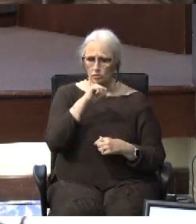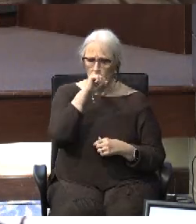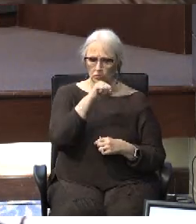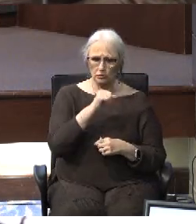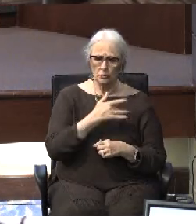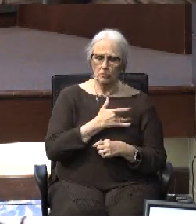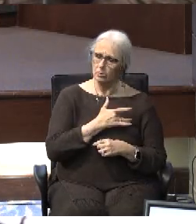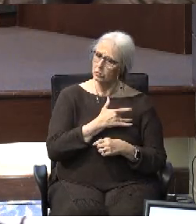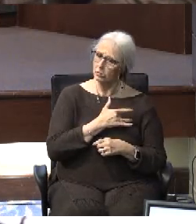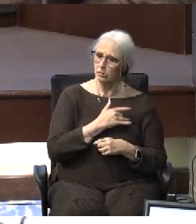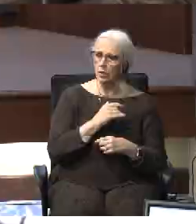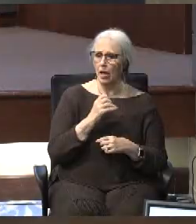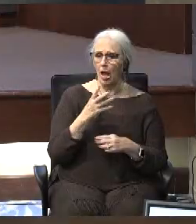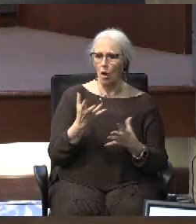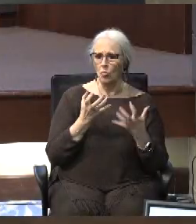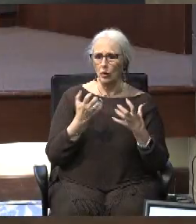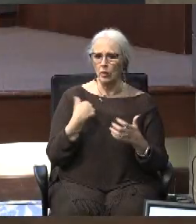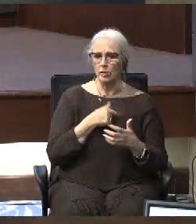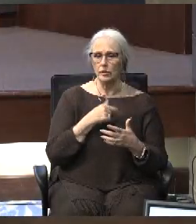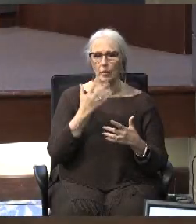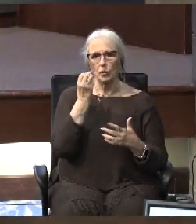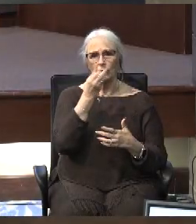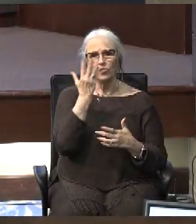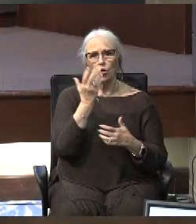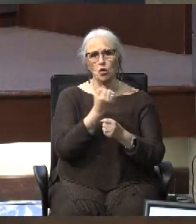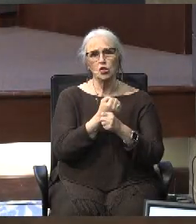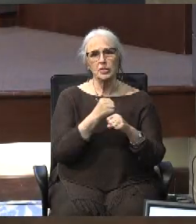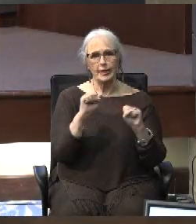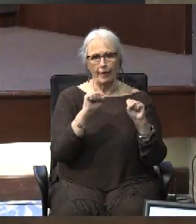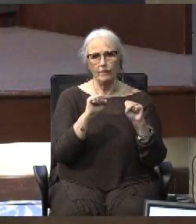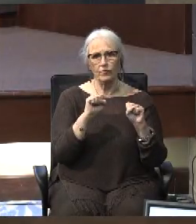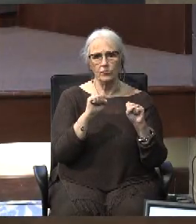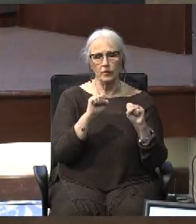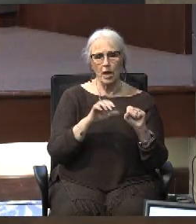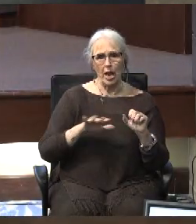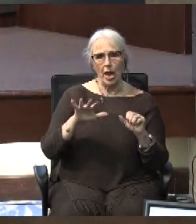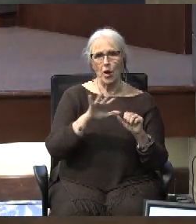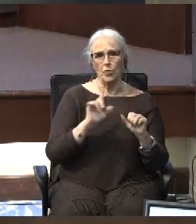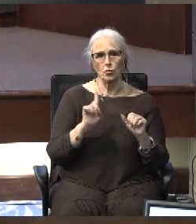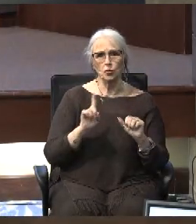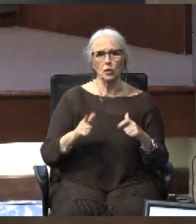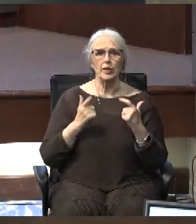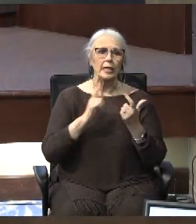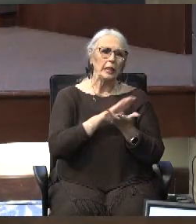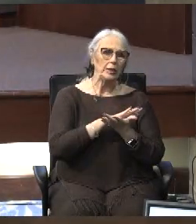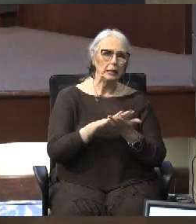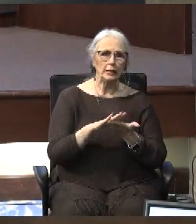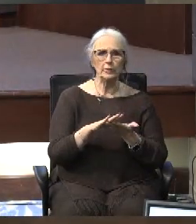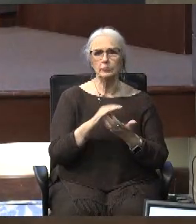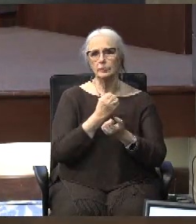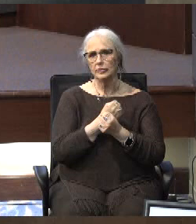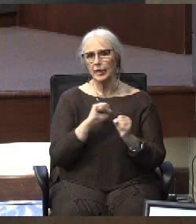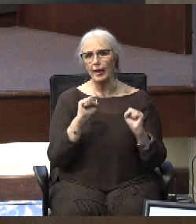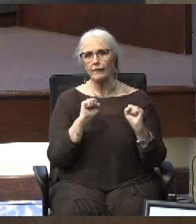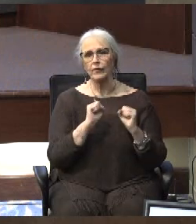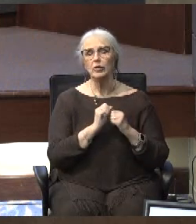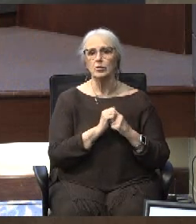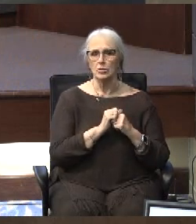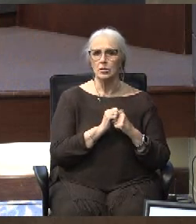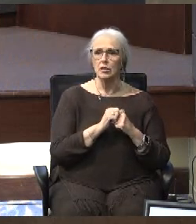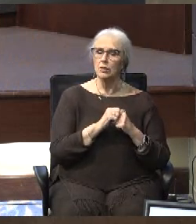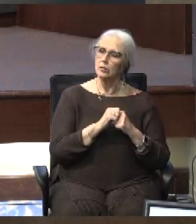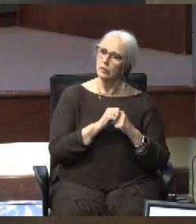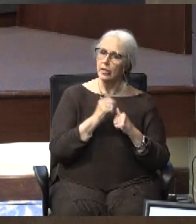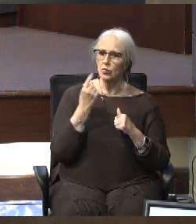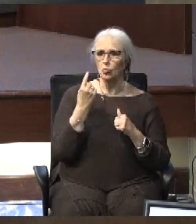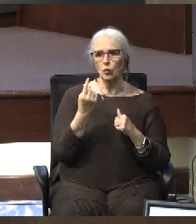heart because I want us to have beautiful and safe neighborhoods, clean and safe neighborhoods. And I think that this plays one